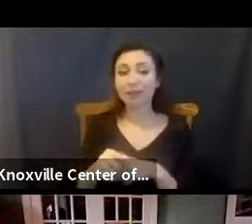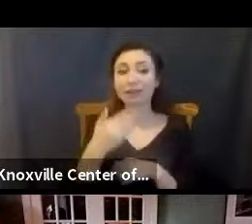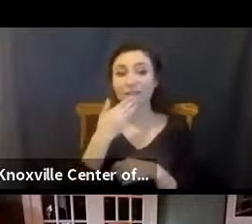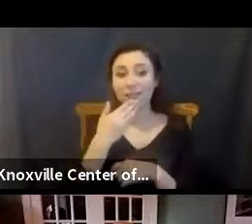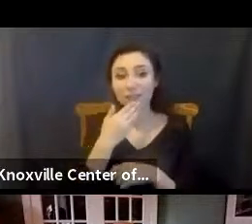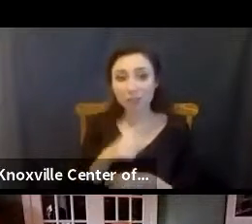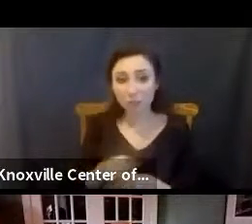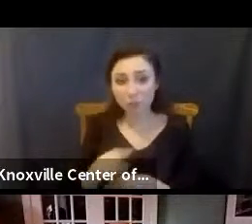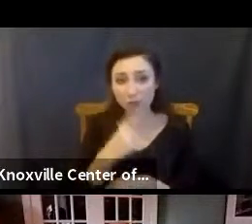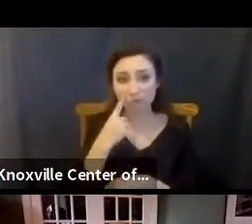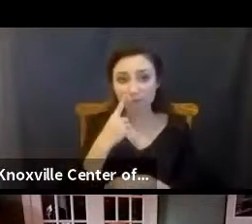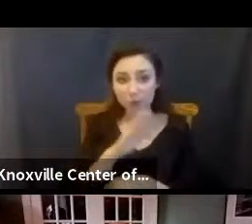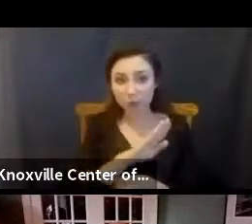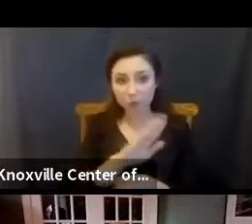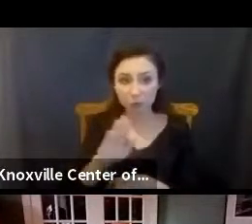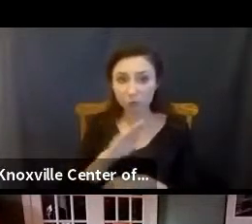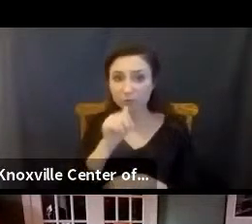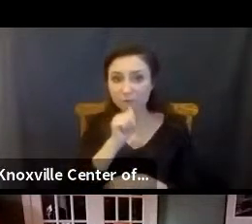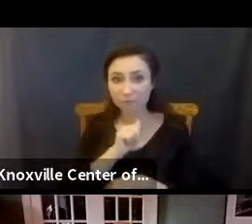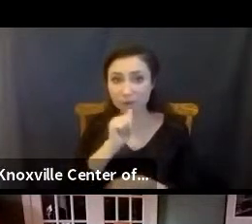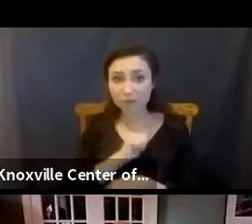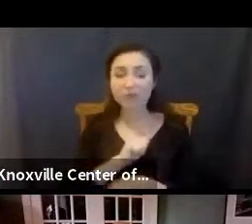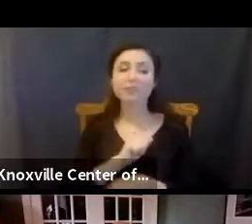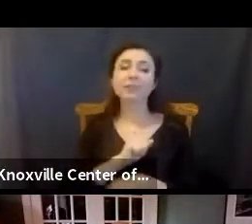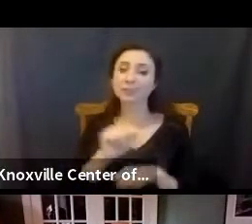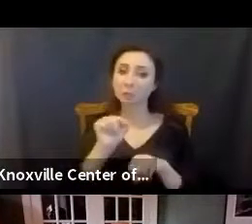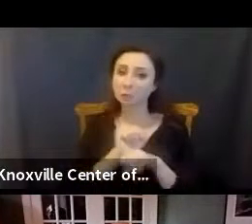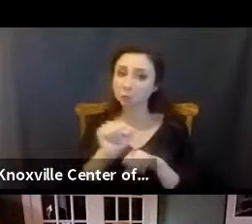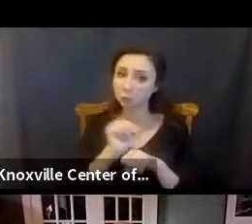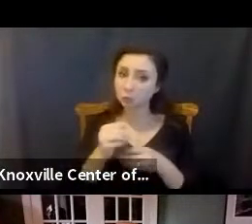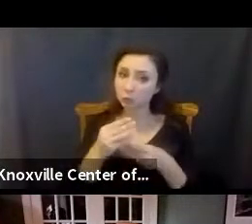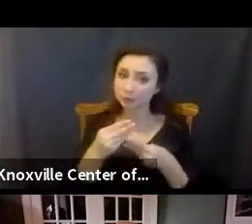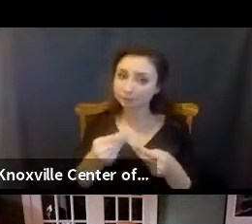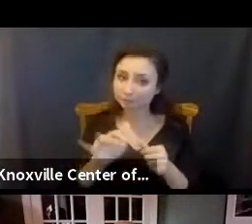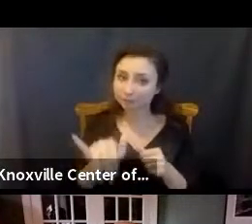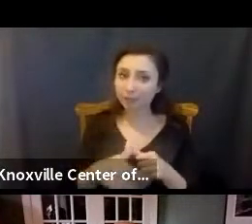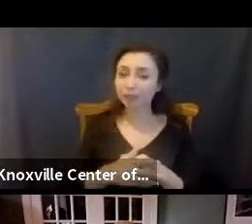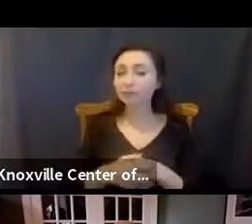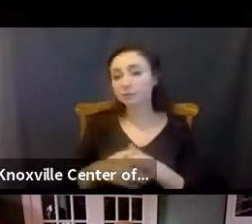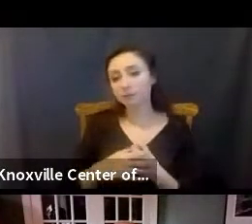your patience in working through that.